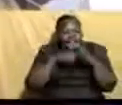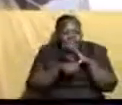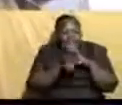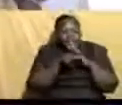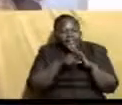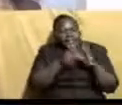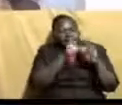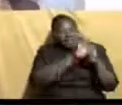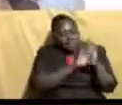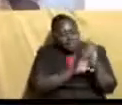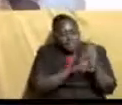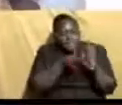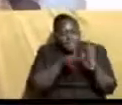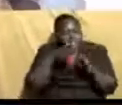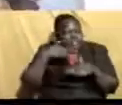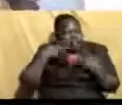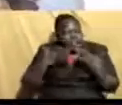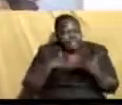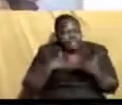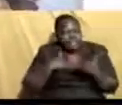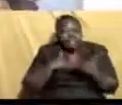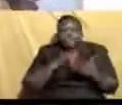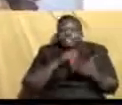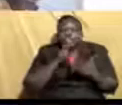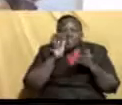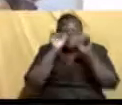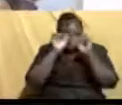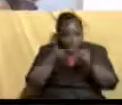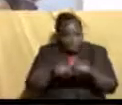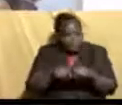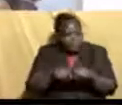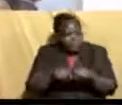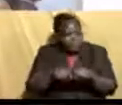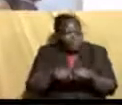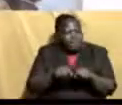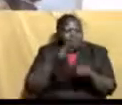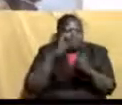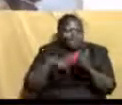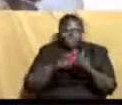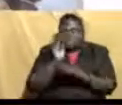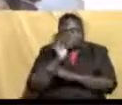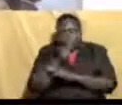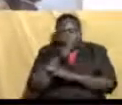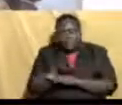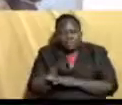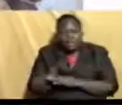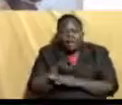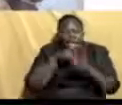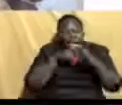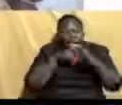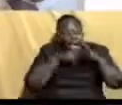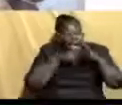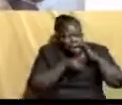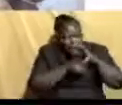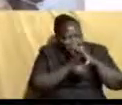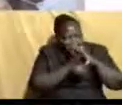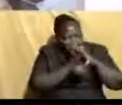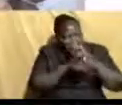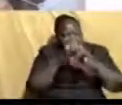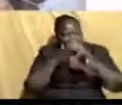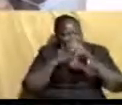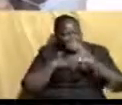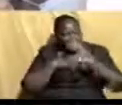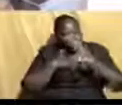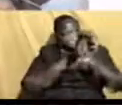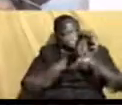constitution, and that is where I dispute the decision of the High Court. So what we are going to be looking for under our constitution, if we are to get